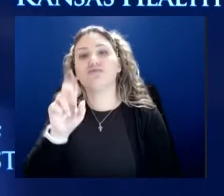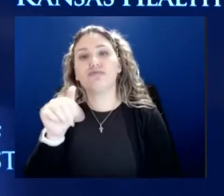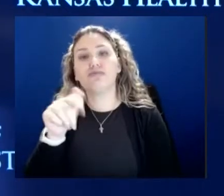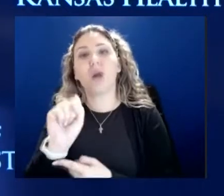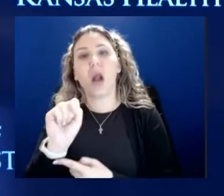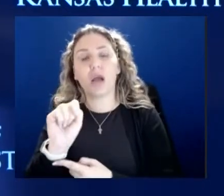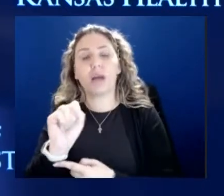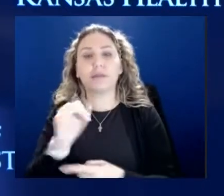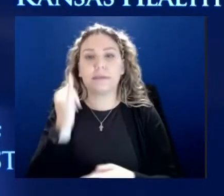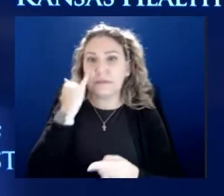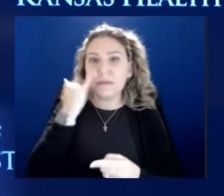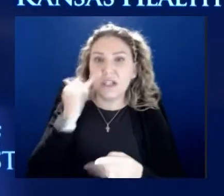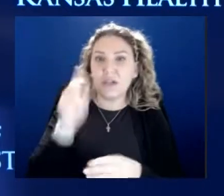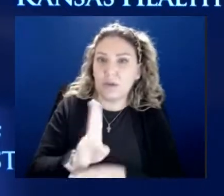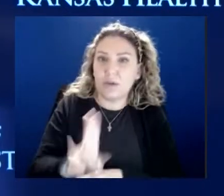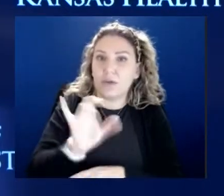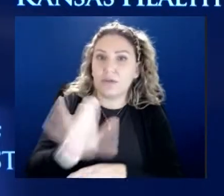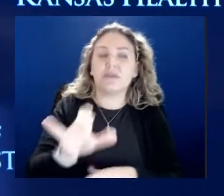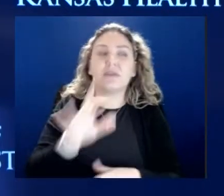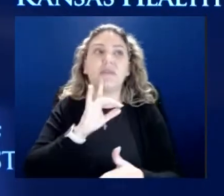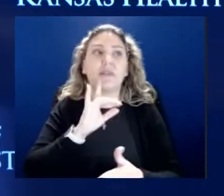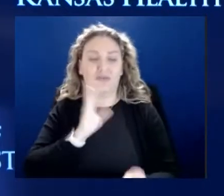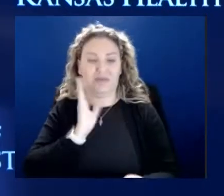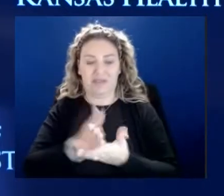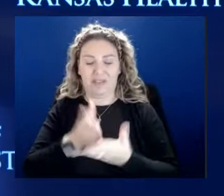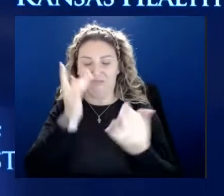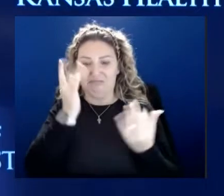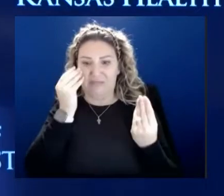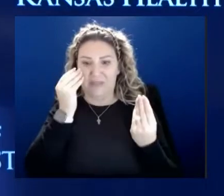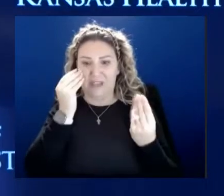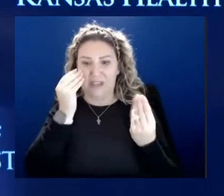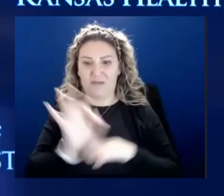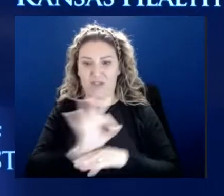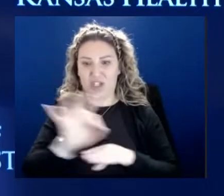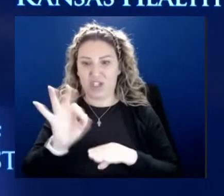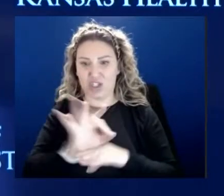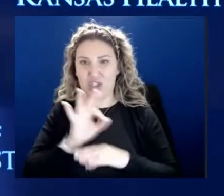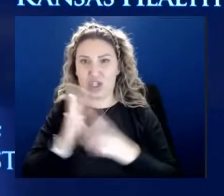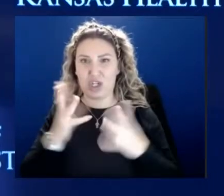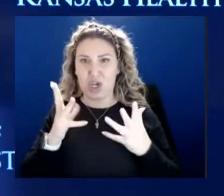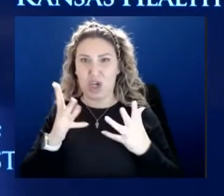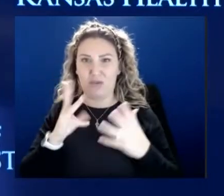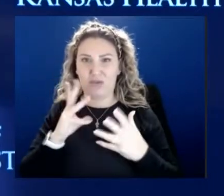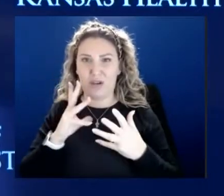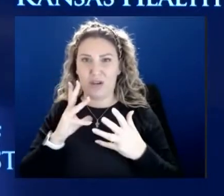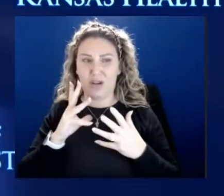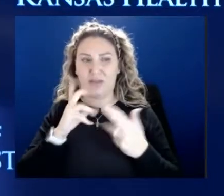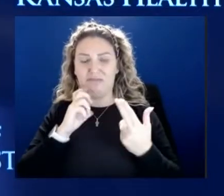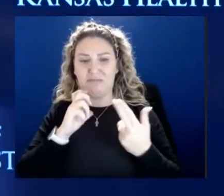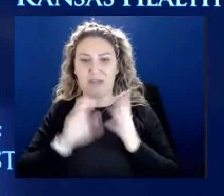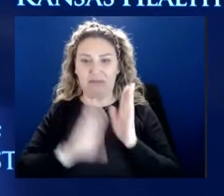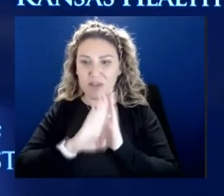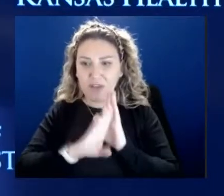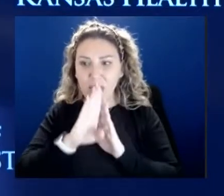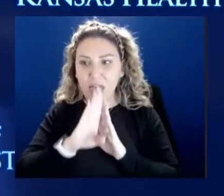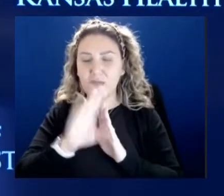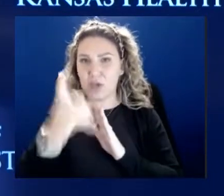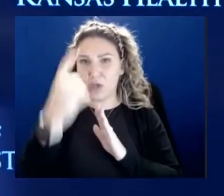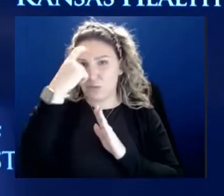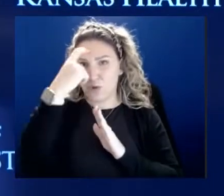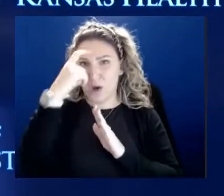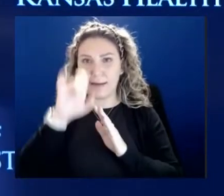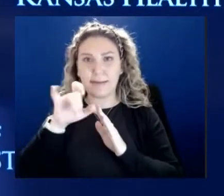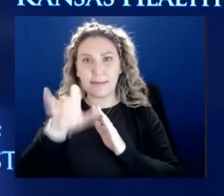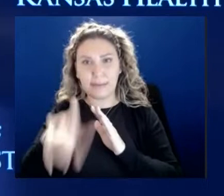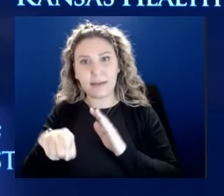off the ability to stop and think that is not already formed yet in our teenagers. They have a few more years for that brain to keep cooking before that stop and think ability